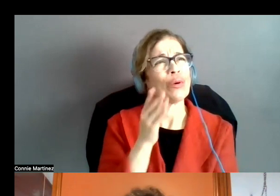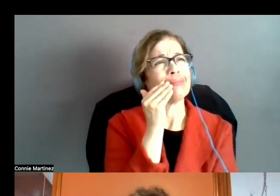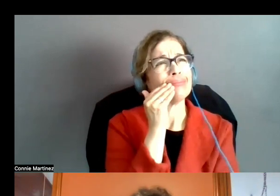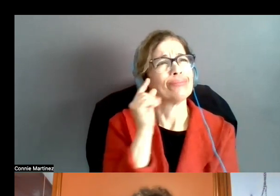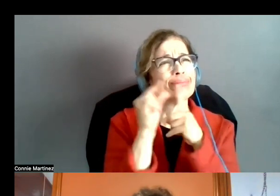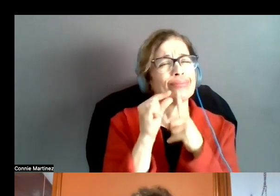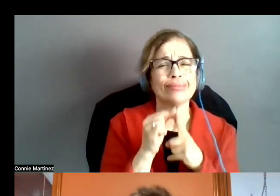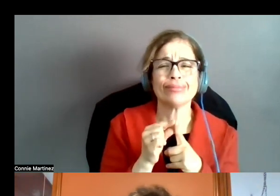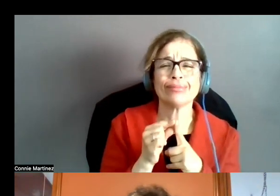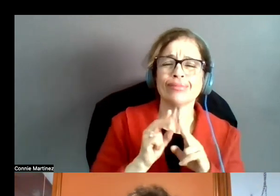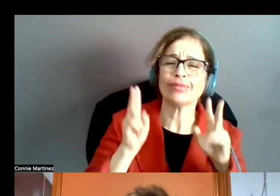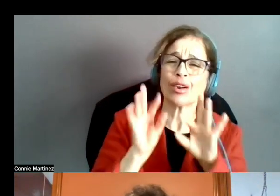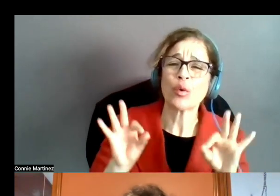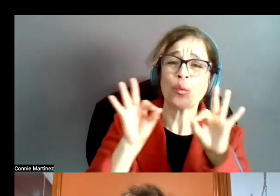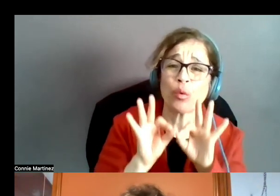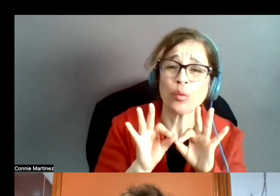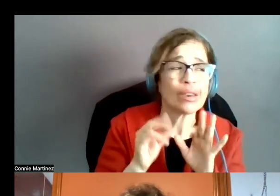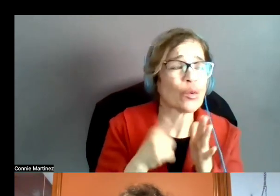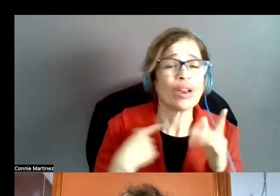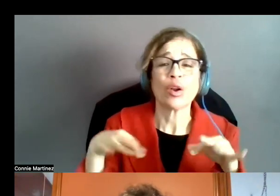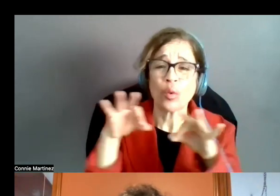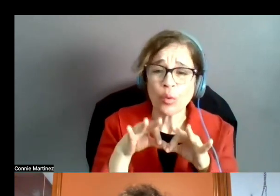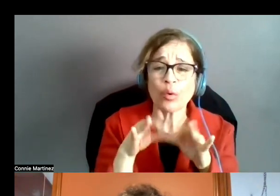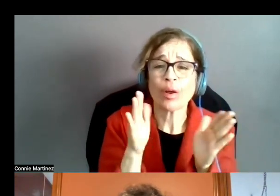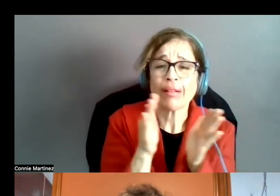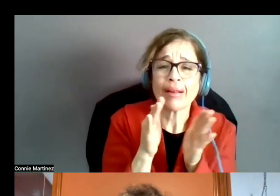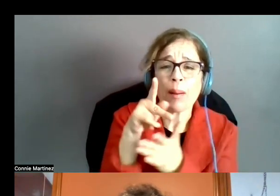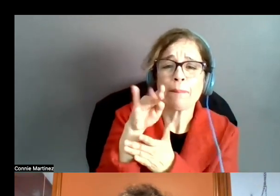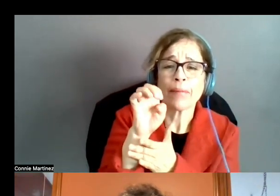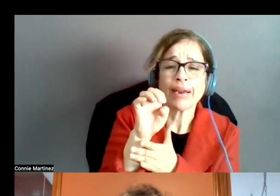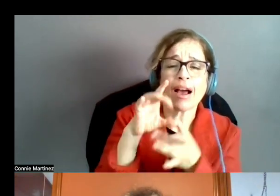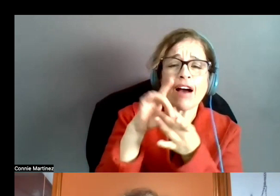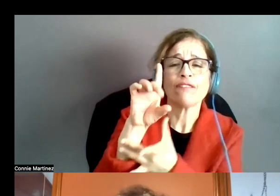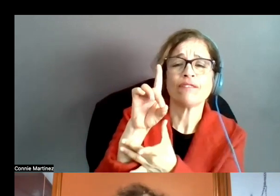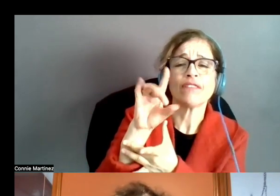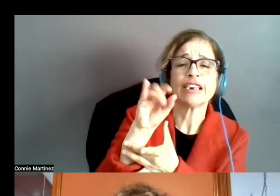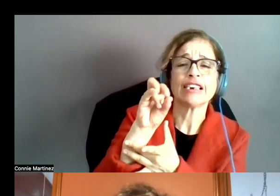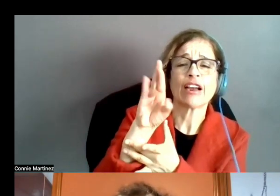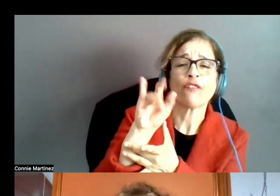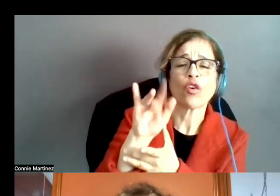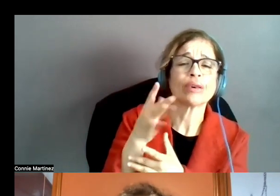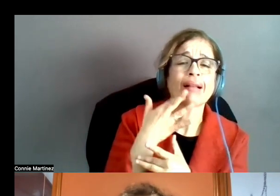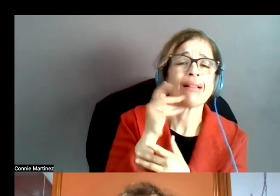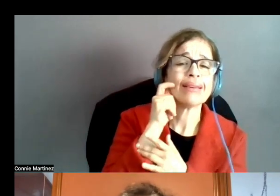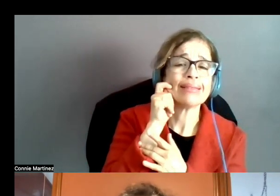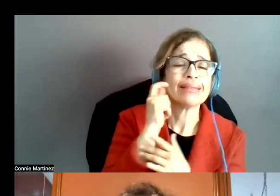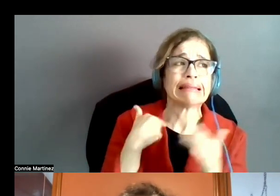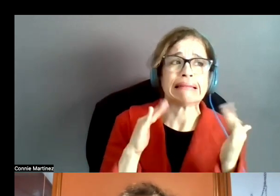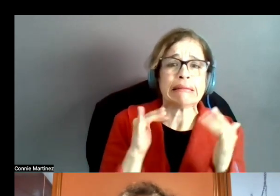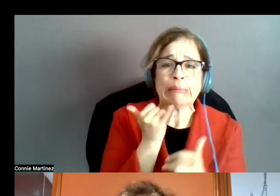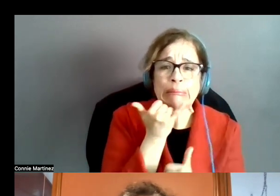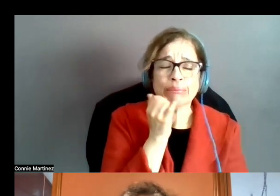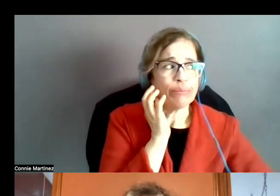I just feel it's very important. What we're doing is very important to bring that little piece of diversity to these areas. I hope it didn't come